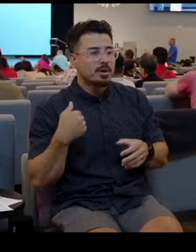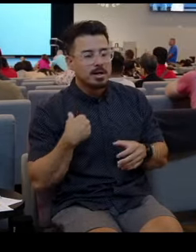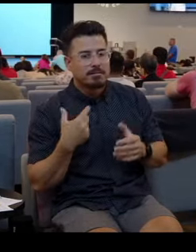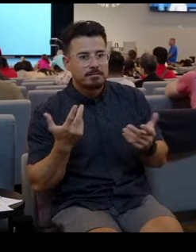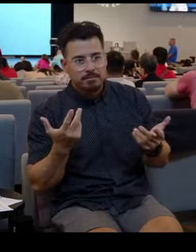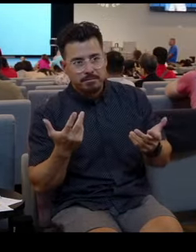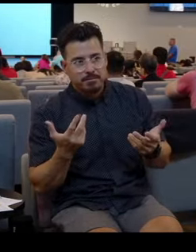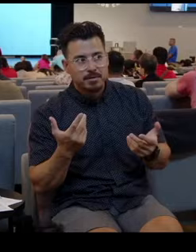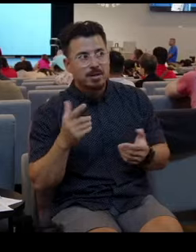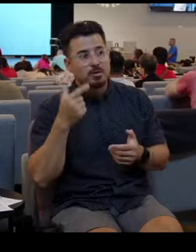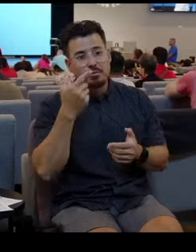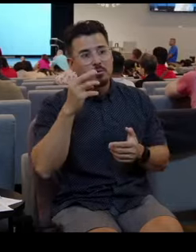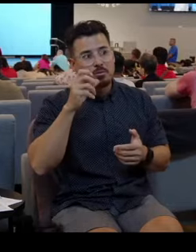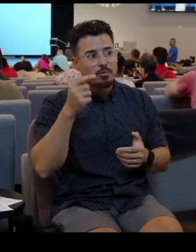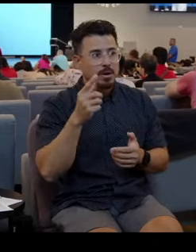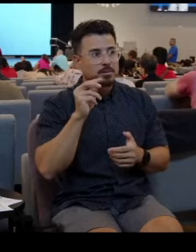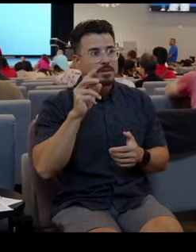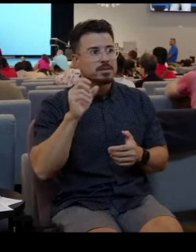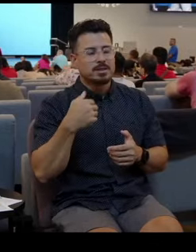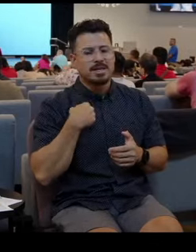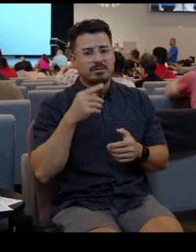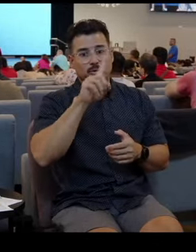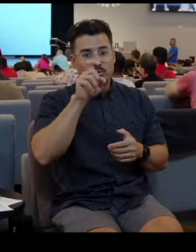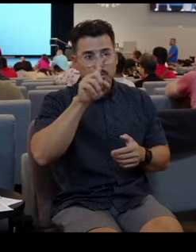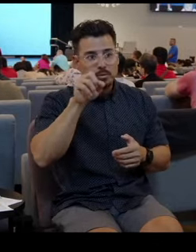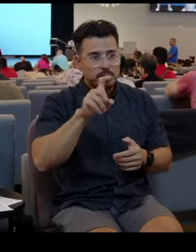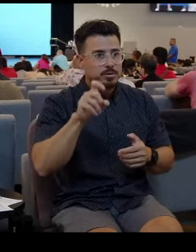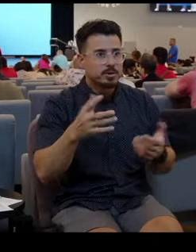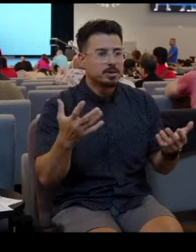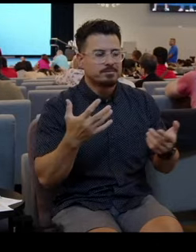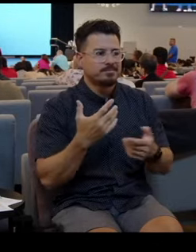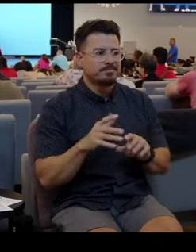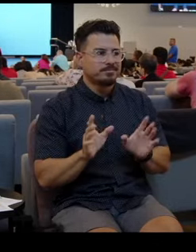many Pastor Greggs do we have? You know, and you start asking those questions, right?